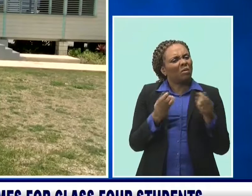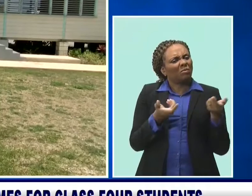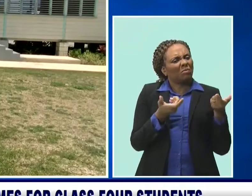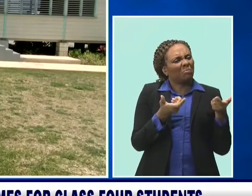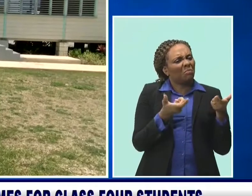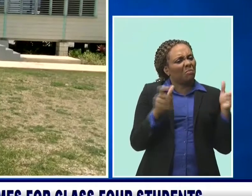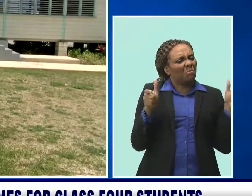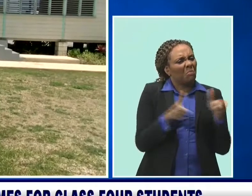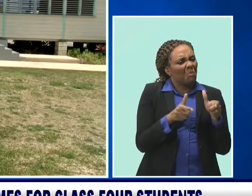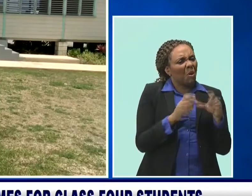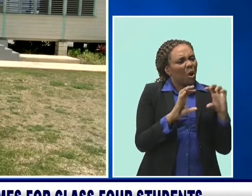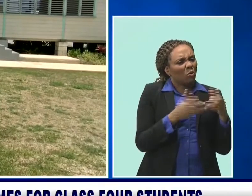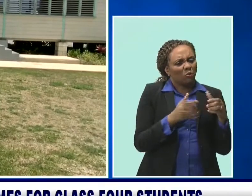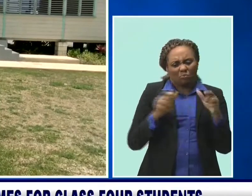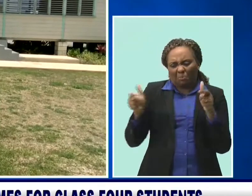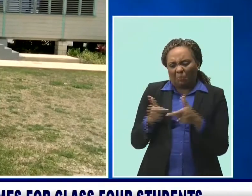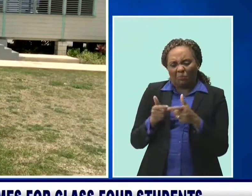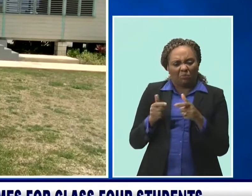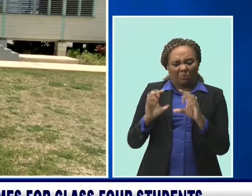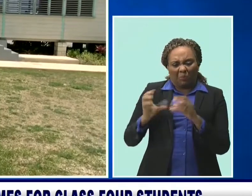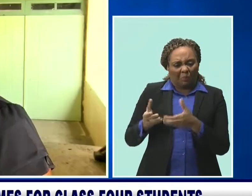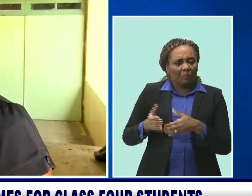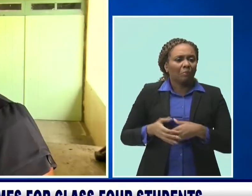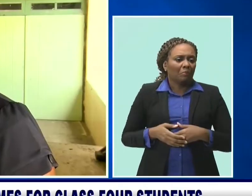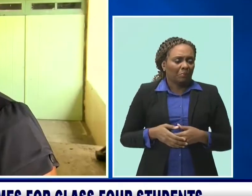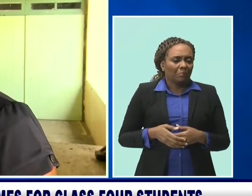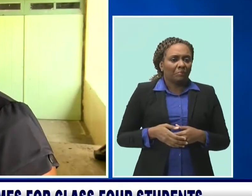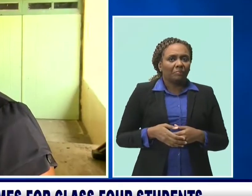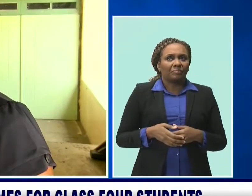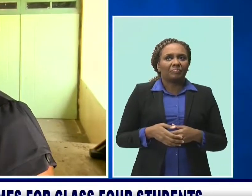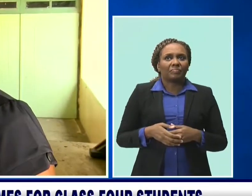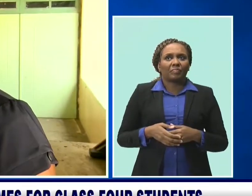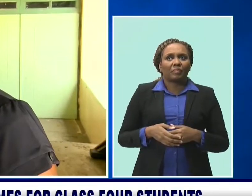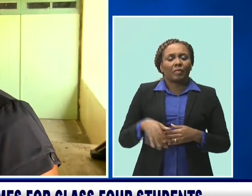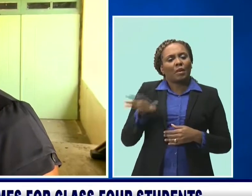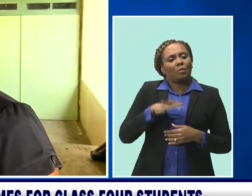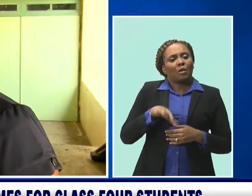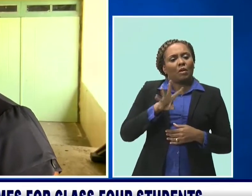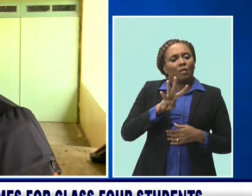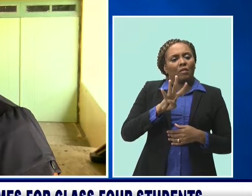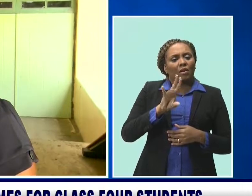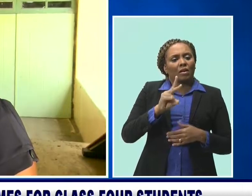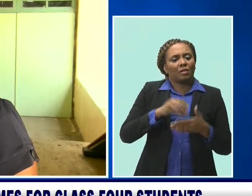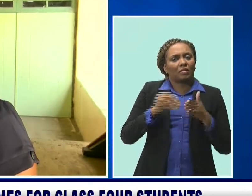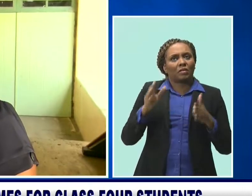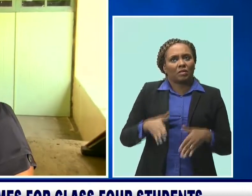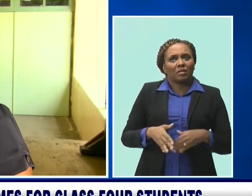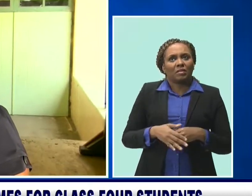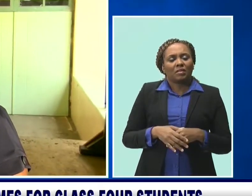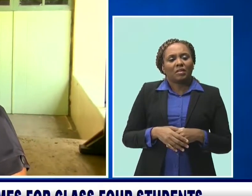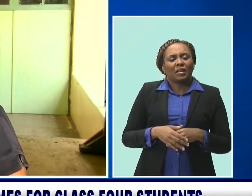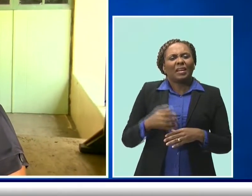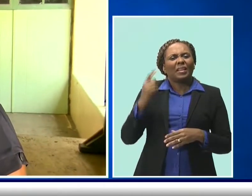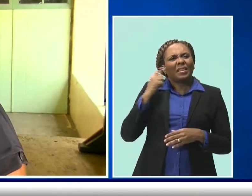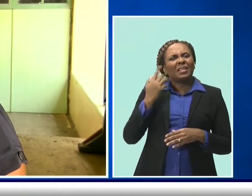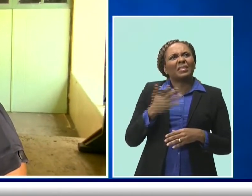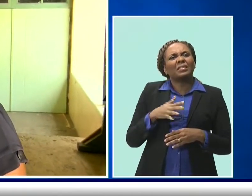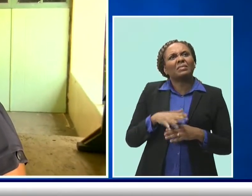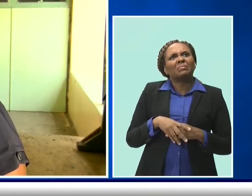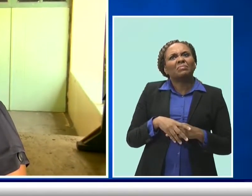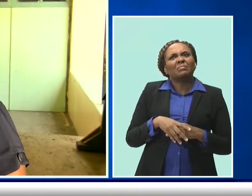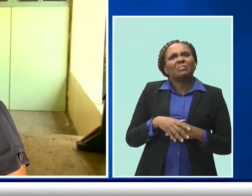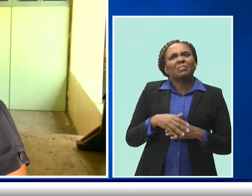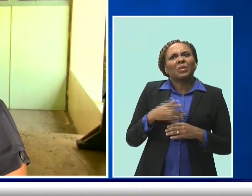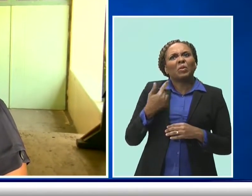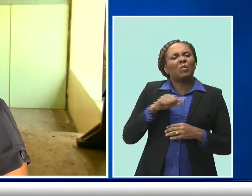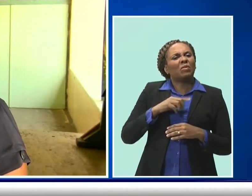of assembly while they're conducting the classes. We had about 47 children coming back today. Out of 10, I can say that we scored